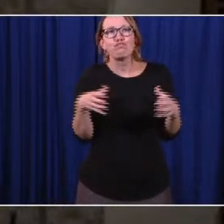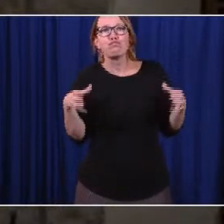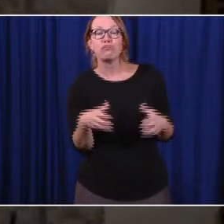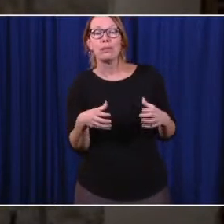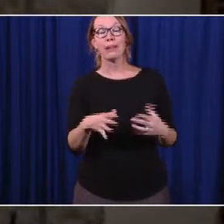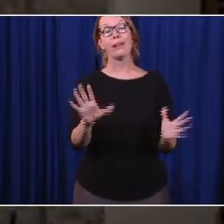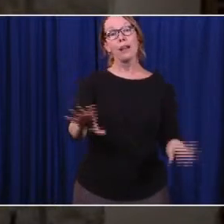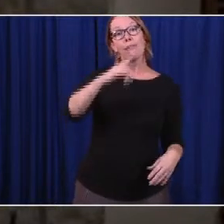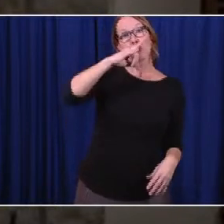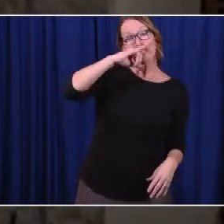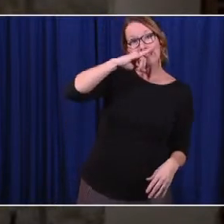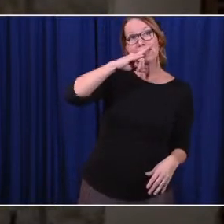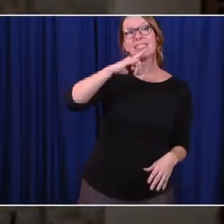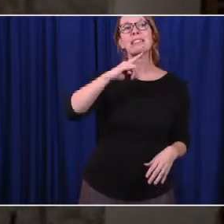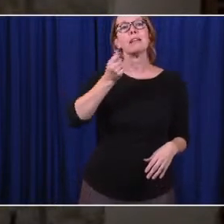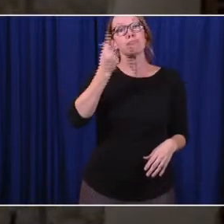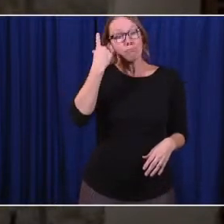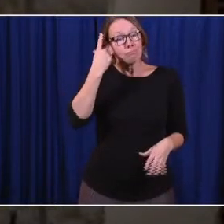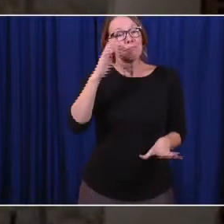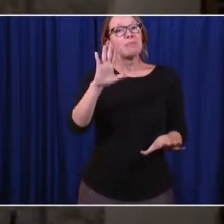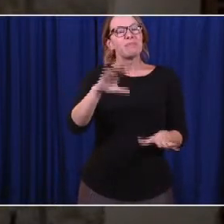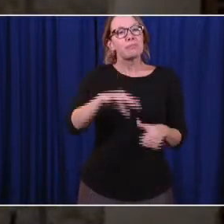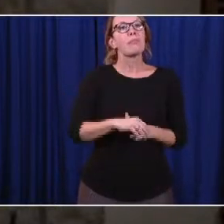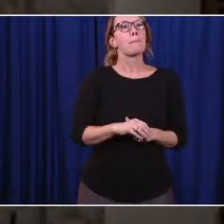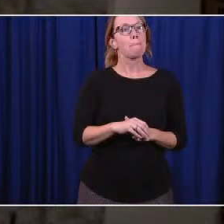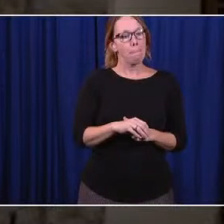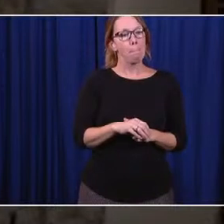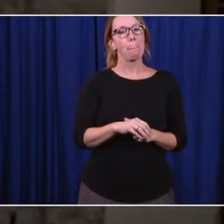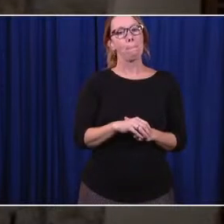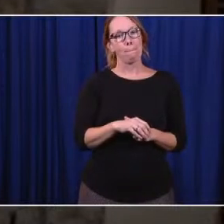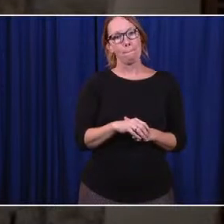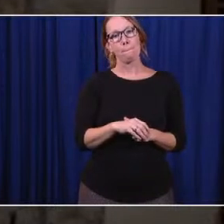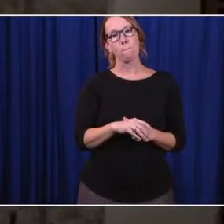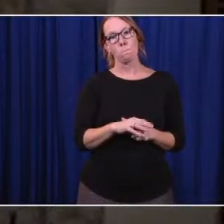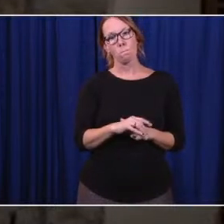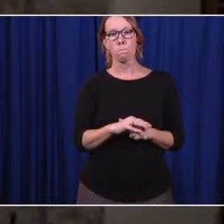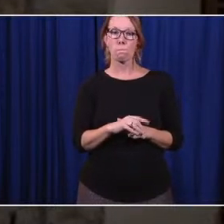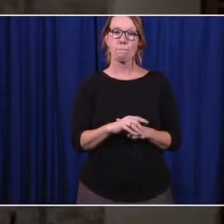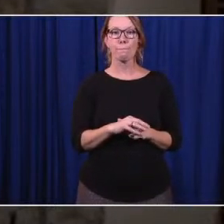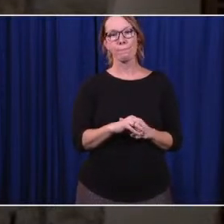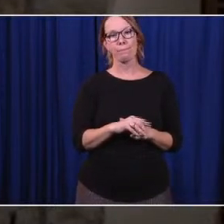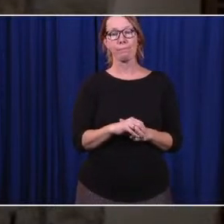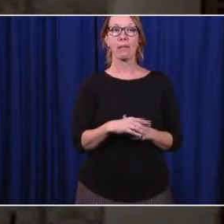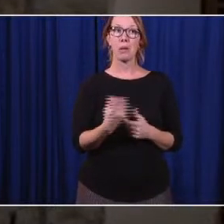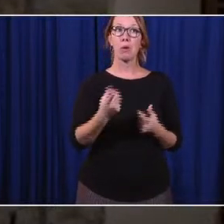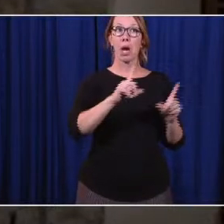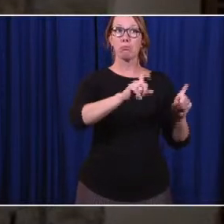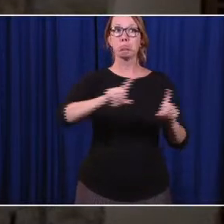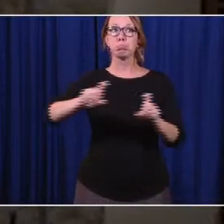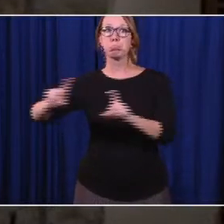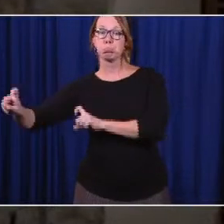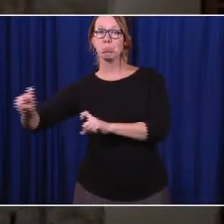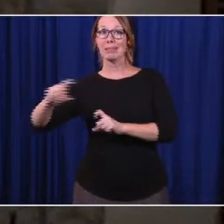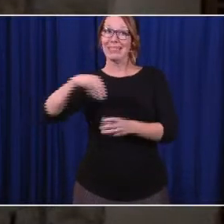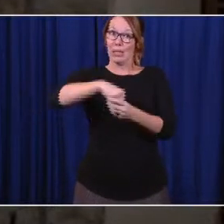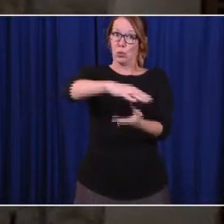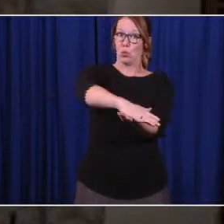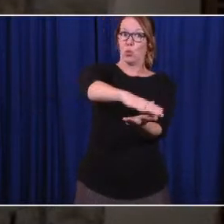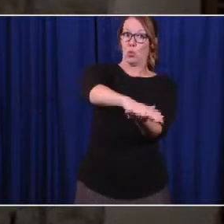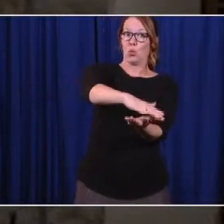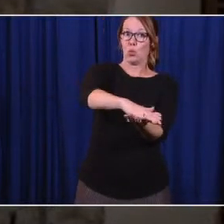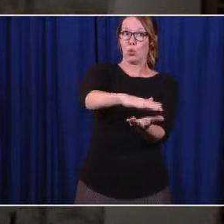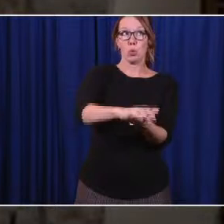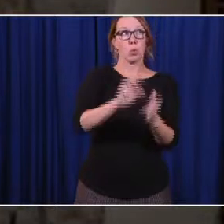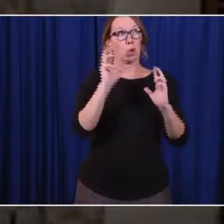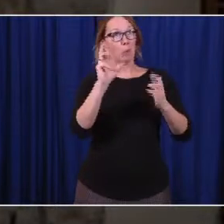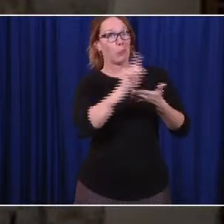kids, what we're seeing is, in regard to kids, we're doing testing now in schools. We hope within a